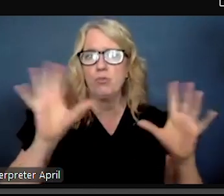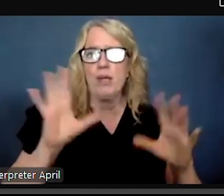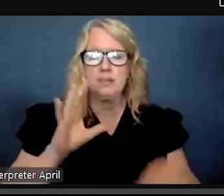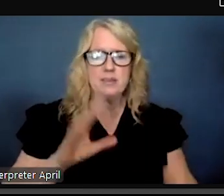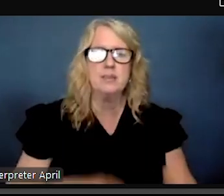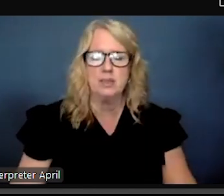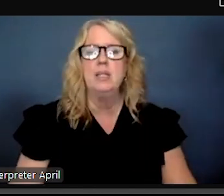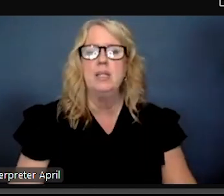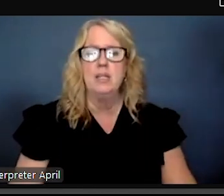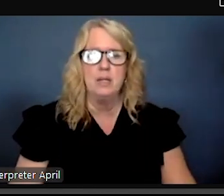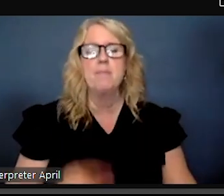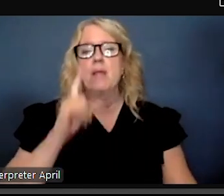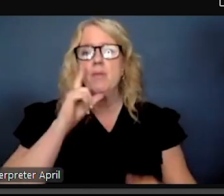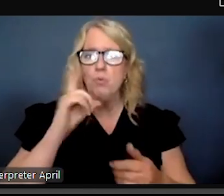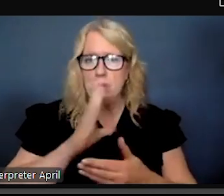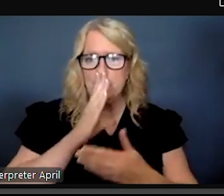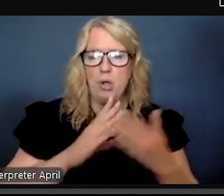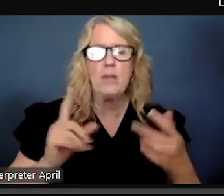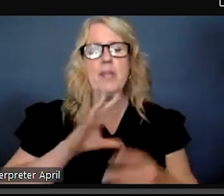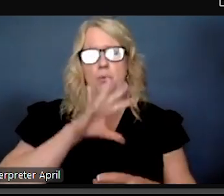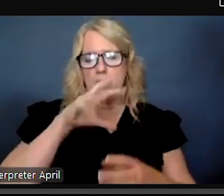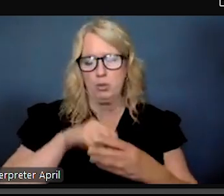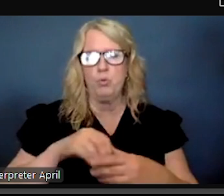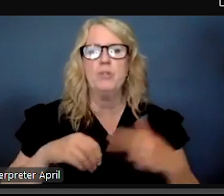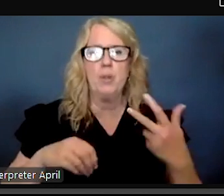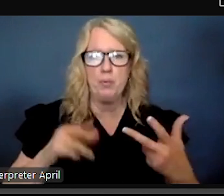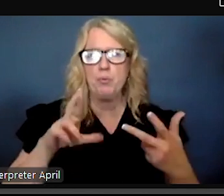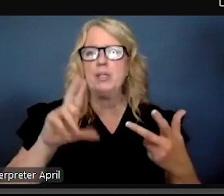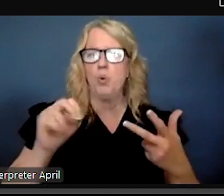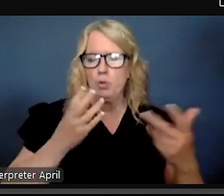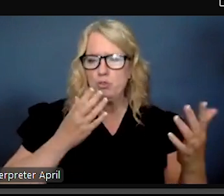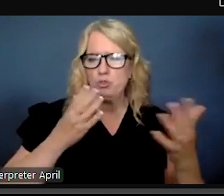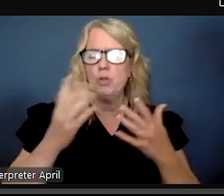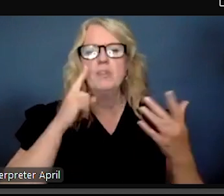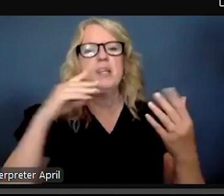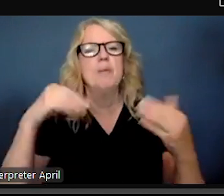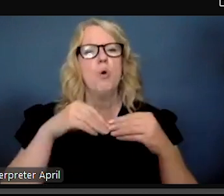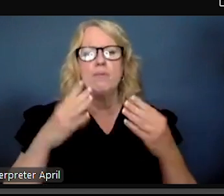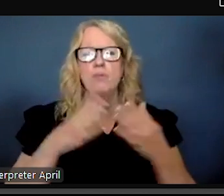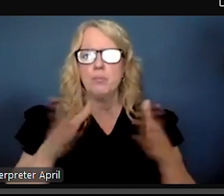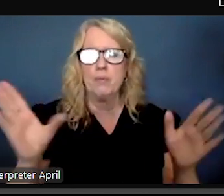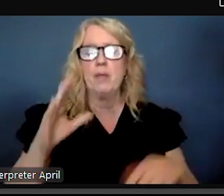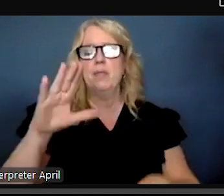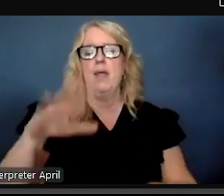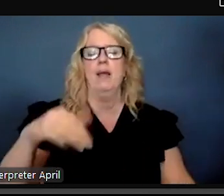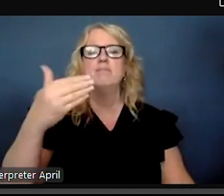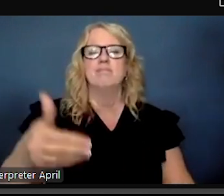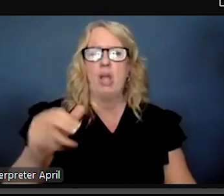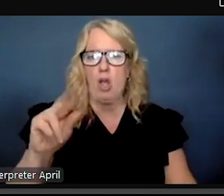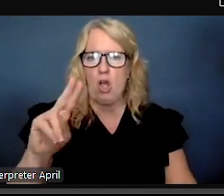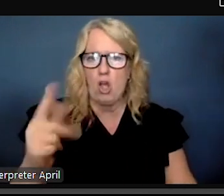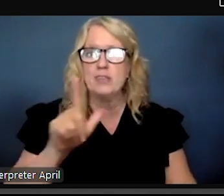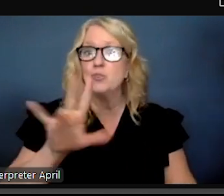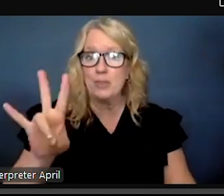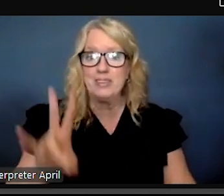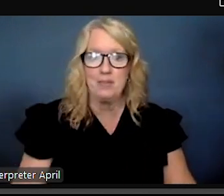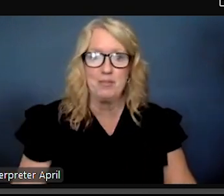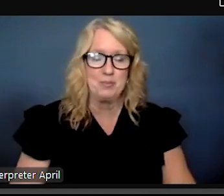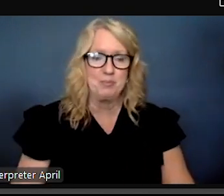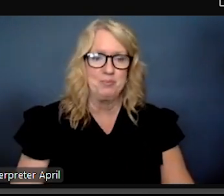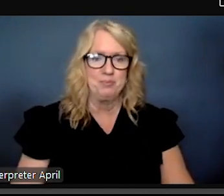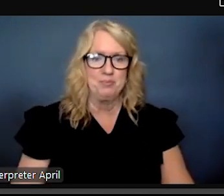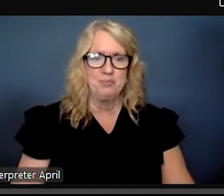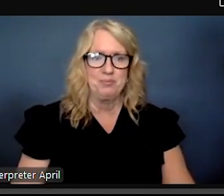would that would include the 3 core services, but are also broader as well. So that's coming up on August 27th.